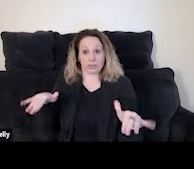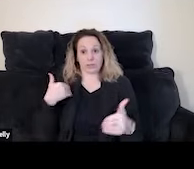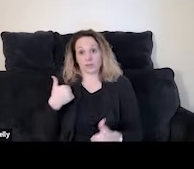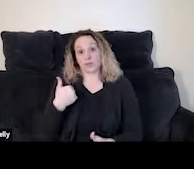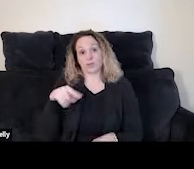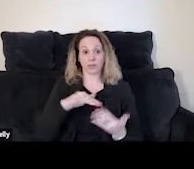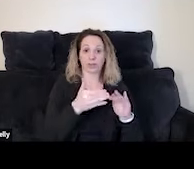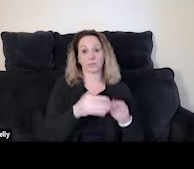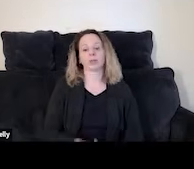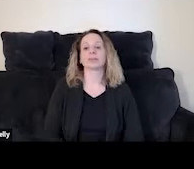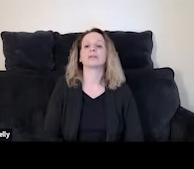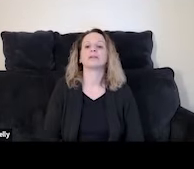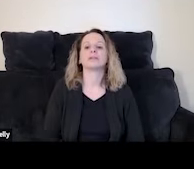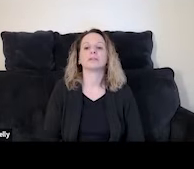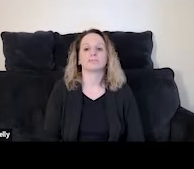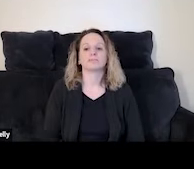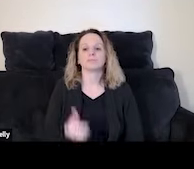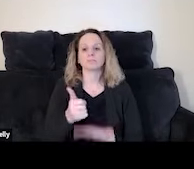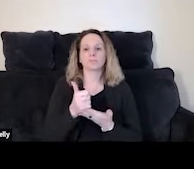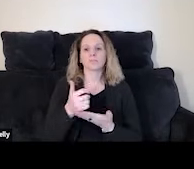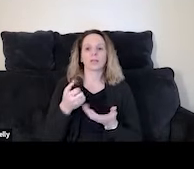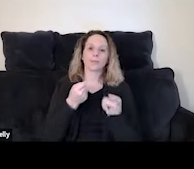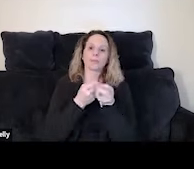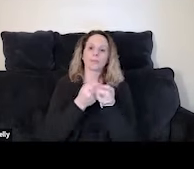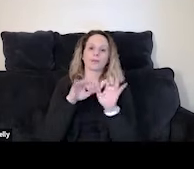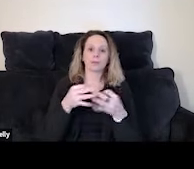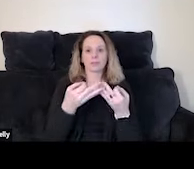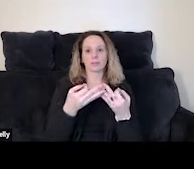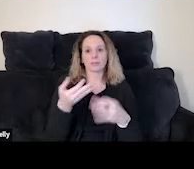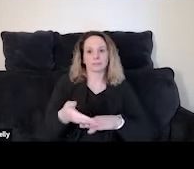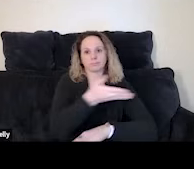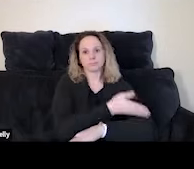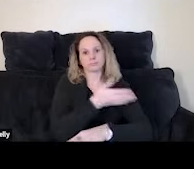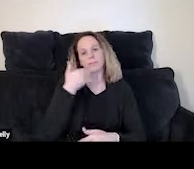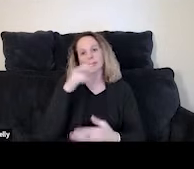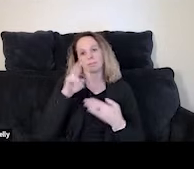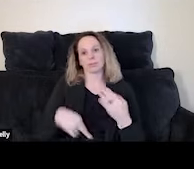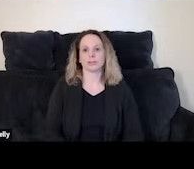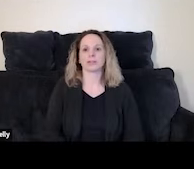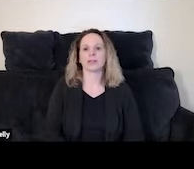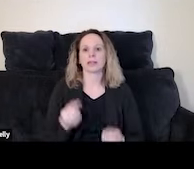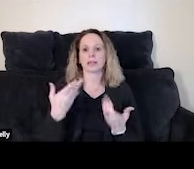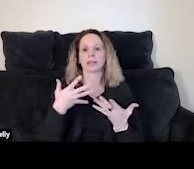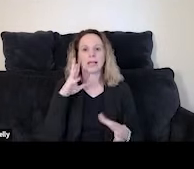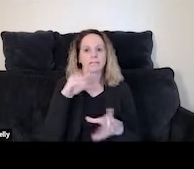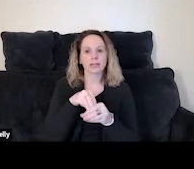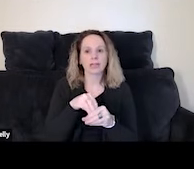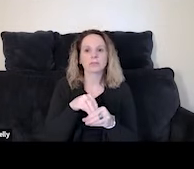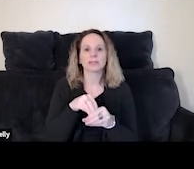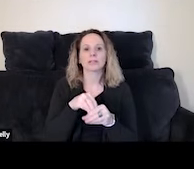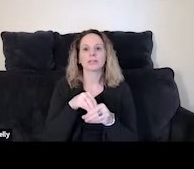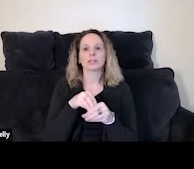their communities, so we can help support those families in getting better outcomes. So lots of engagement in